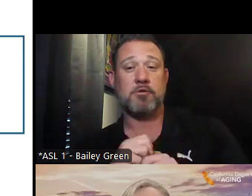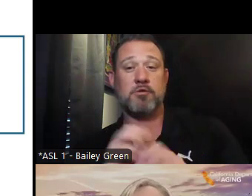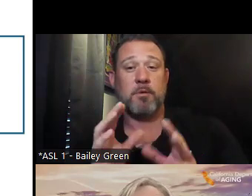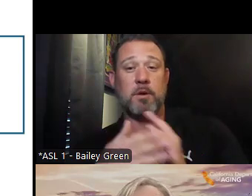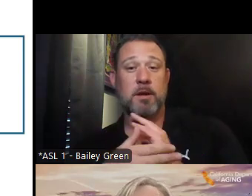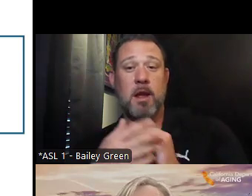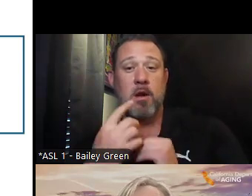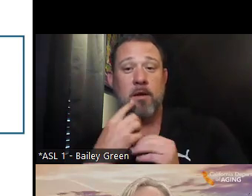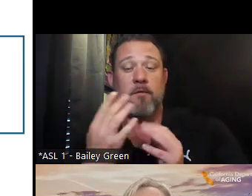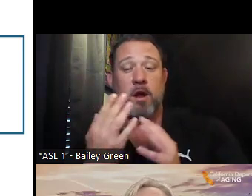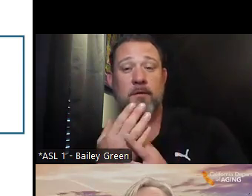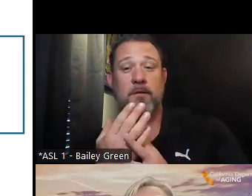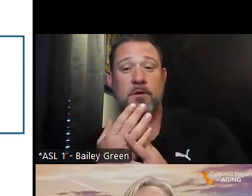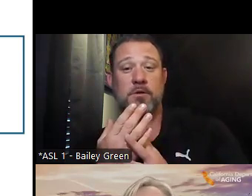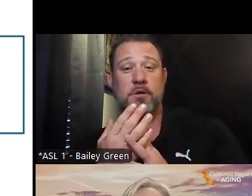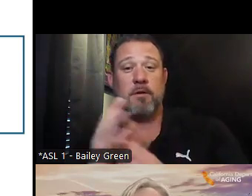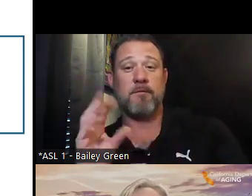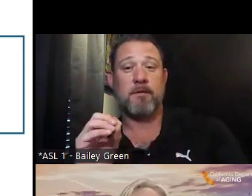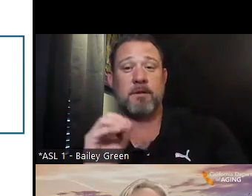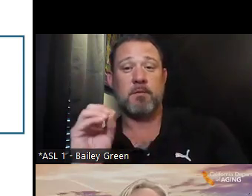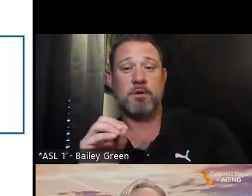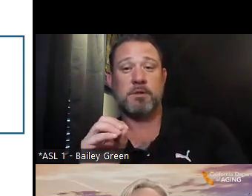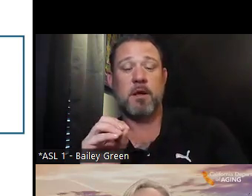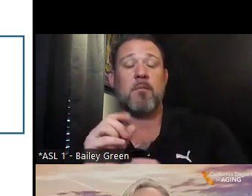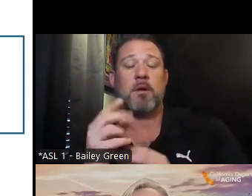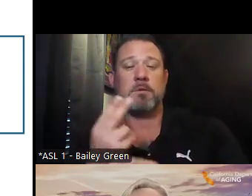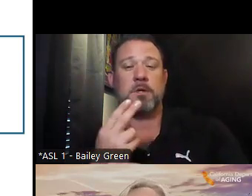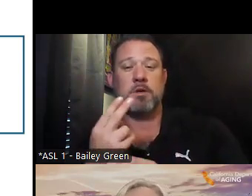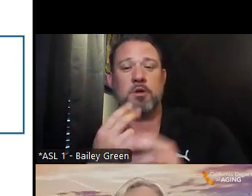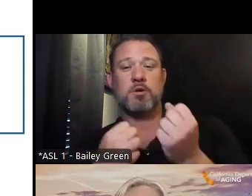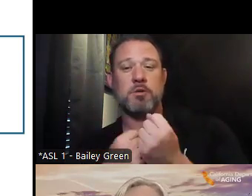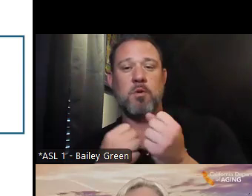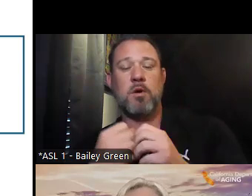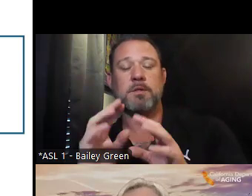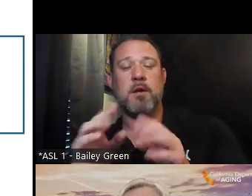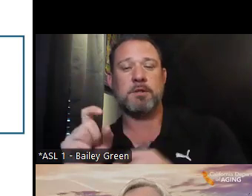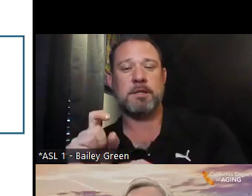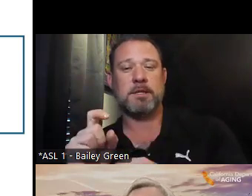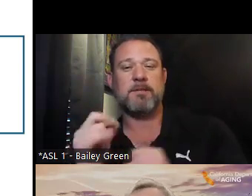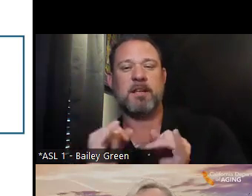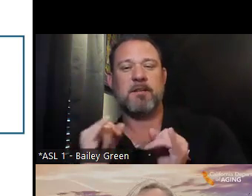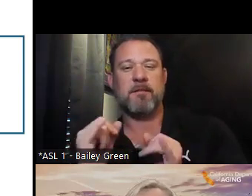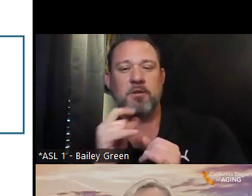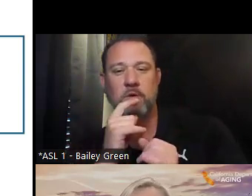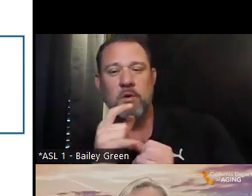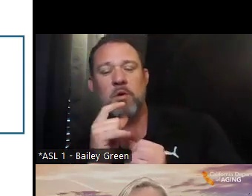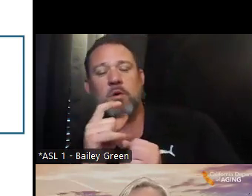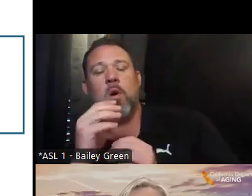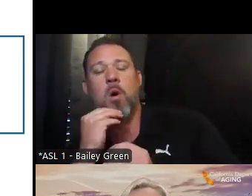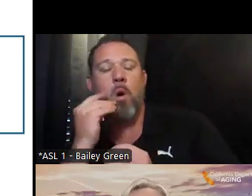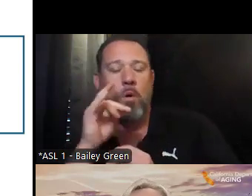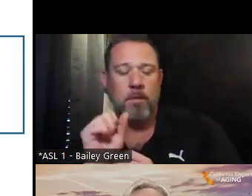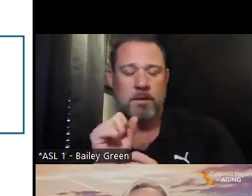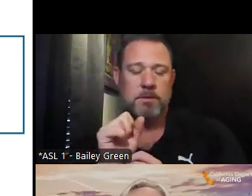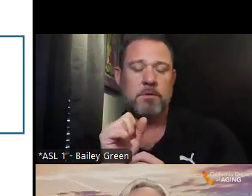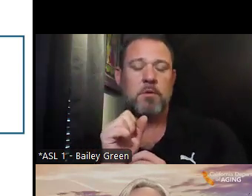for housing interventions, 50% must be used to support the housing needs of individuals who are chronically homeless, with